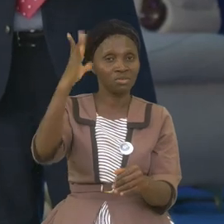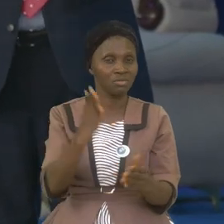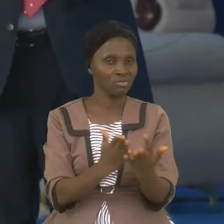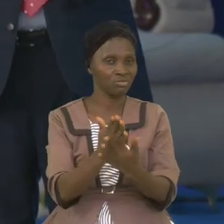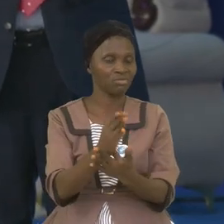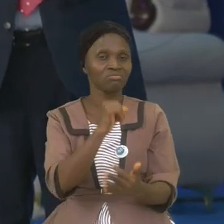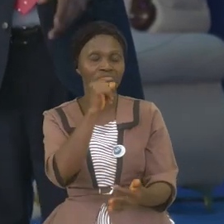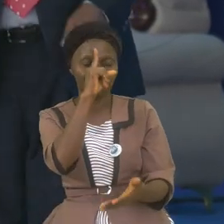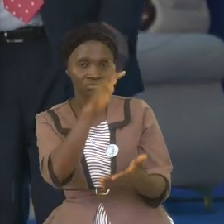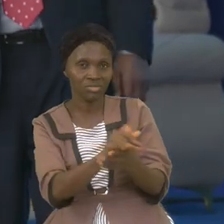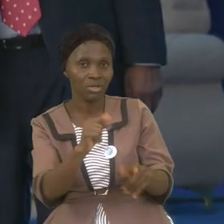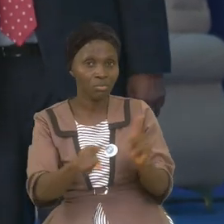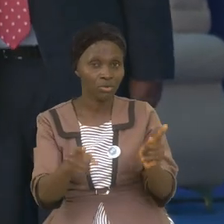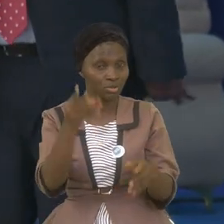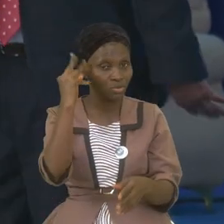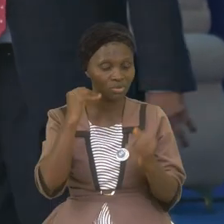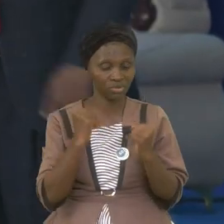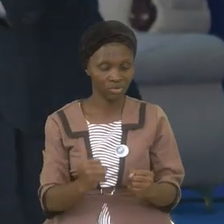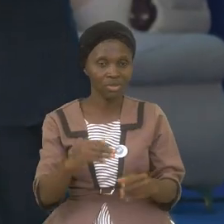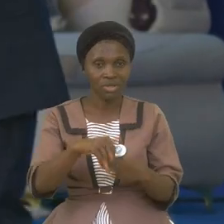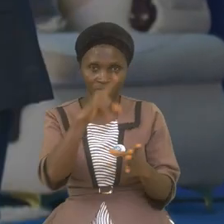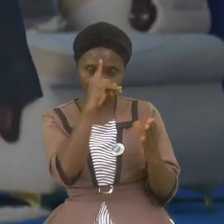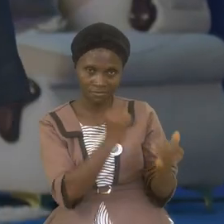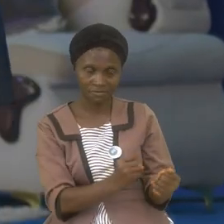faith, giving glory to God. And then